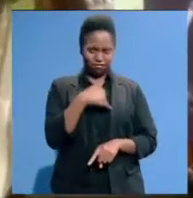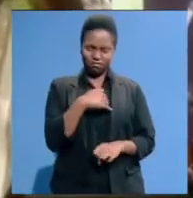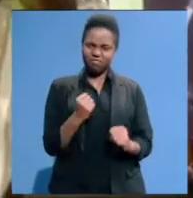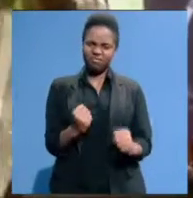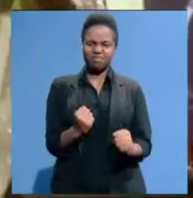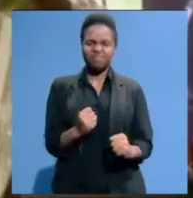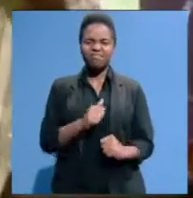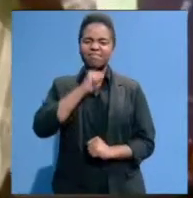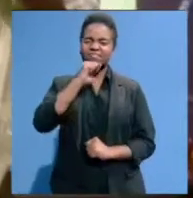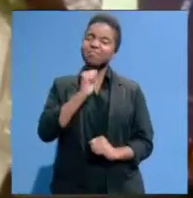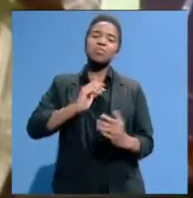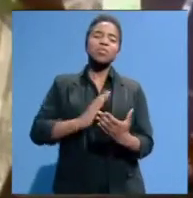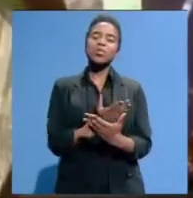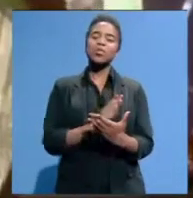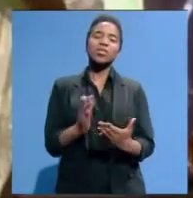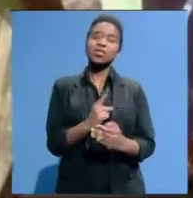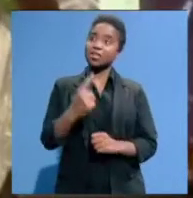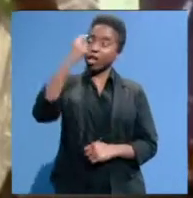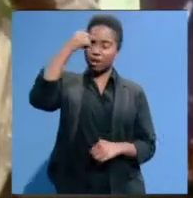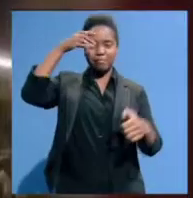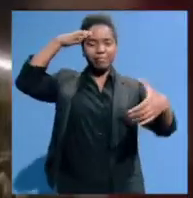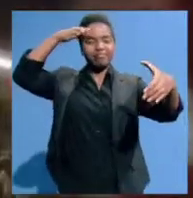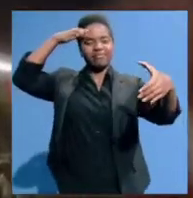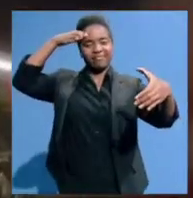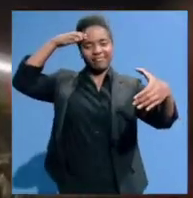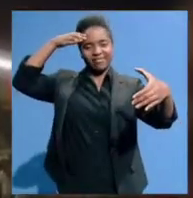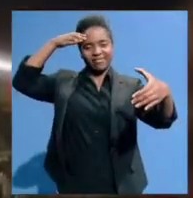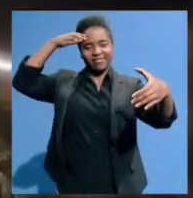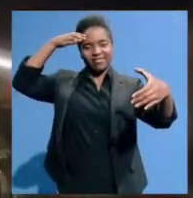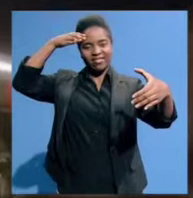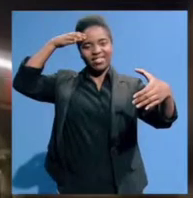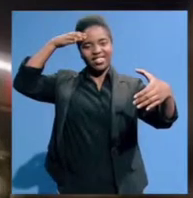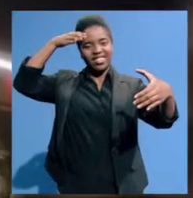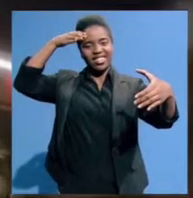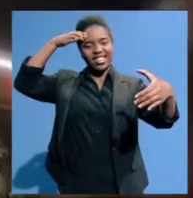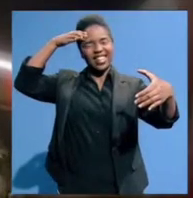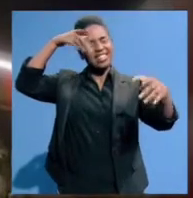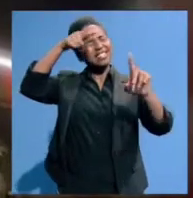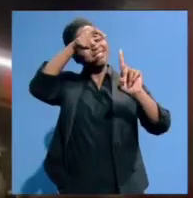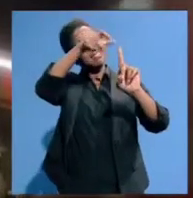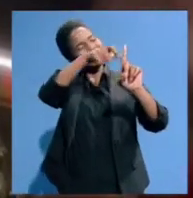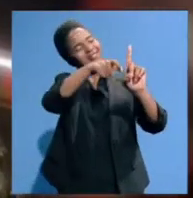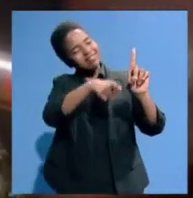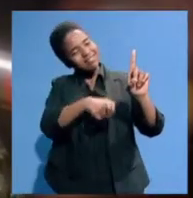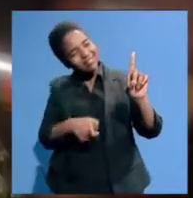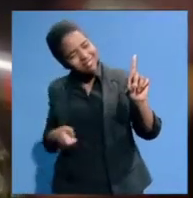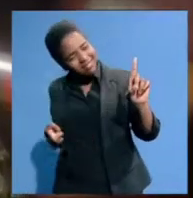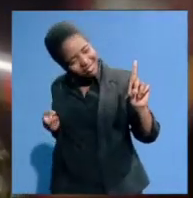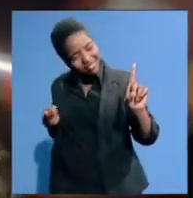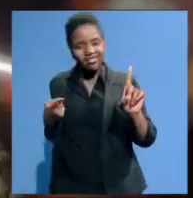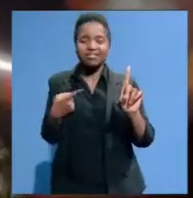strong and musically inclined. His sad